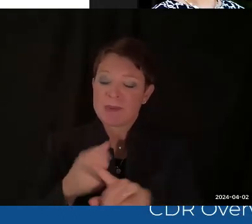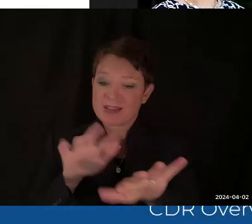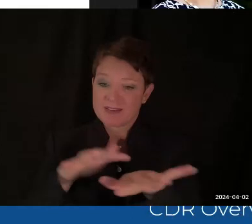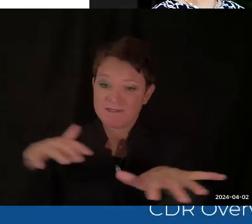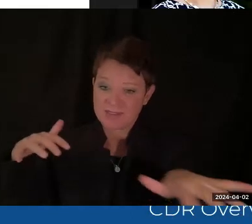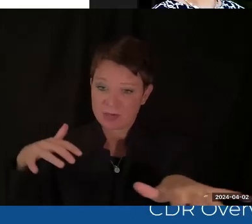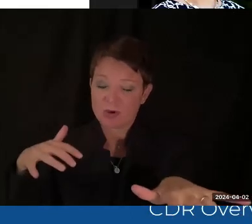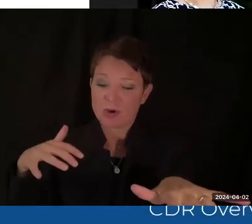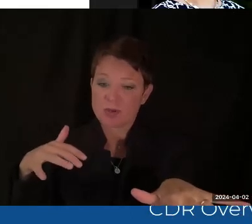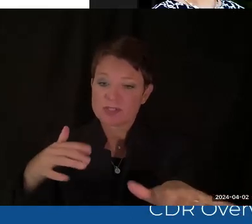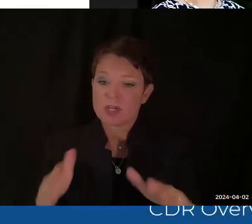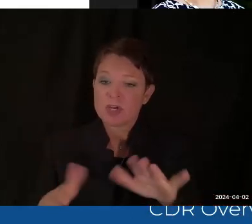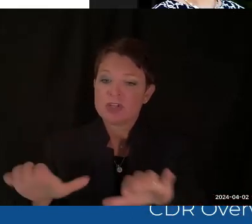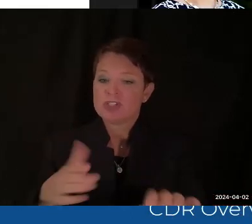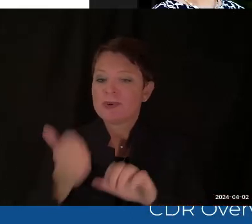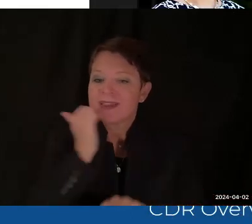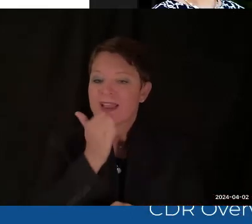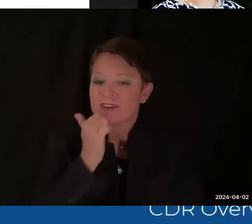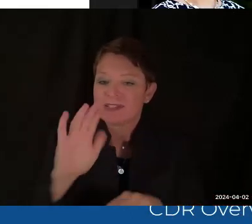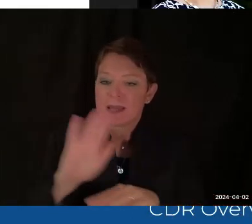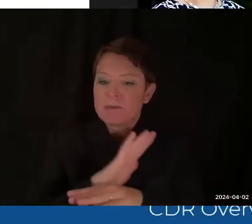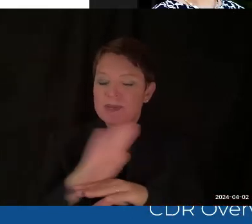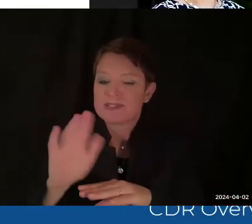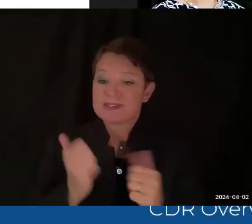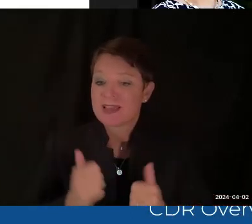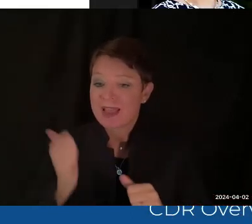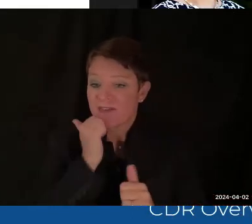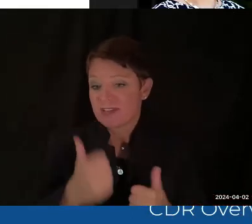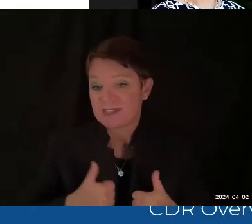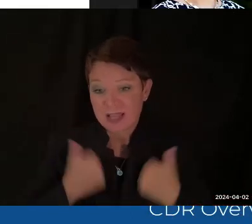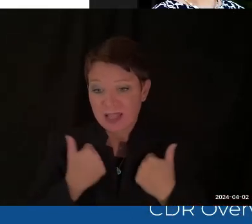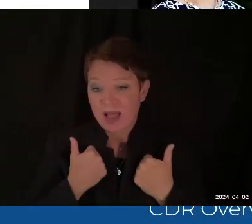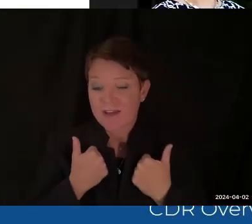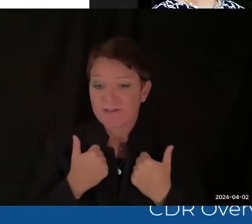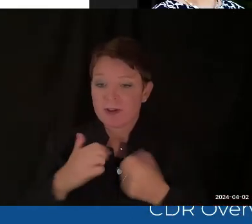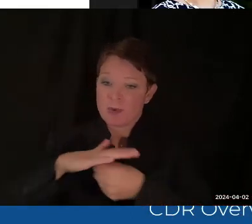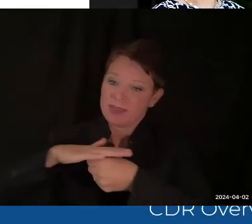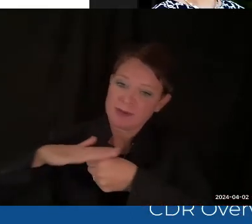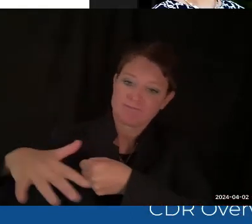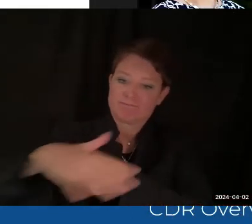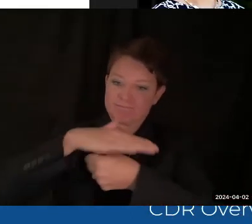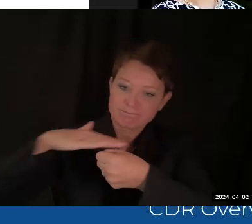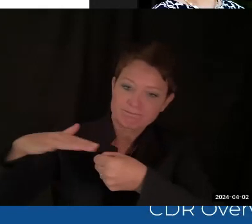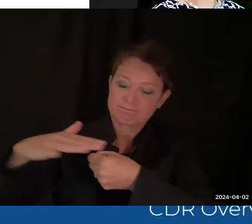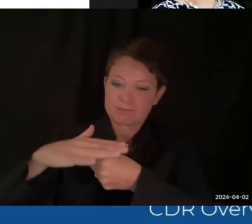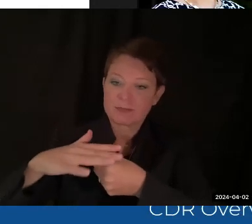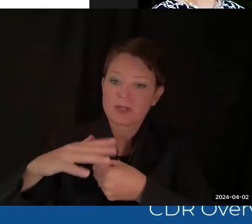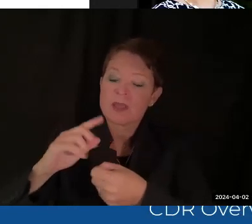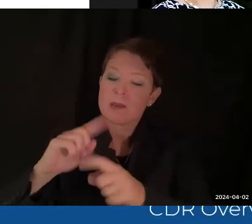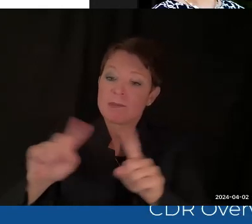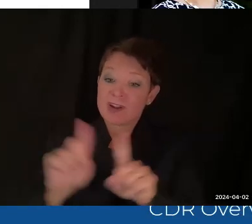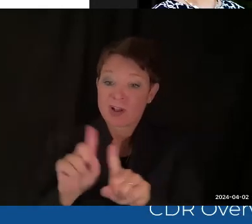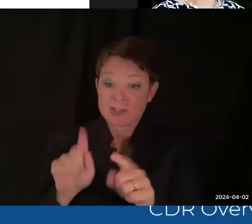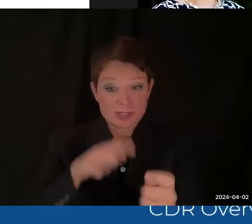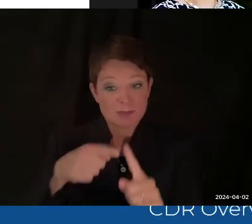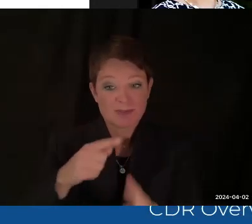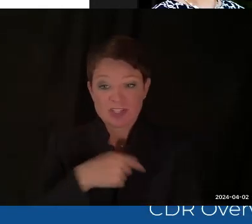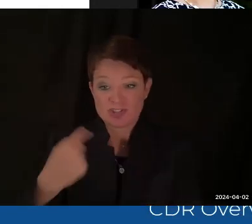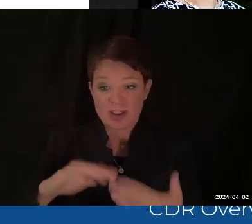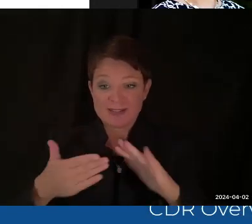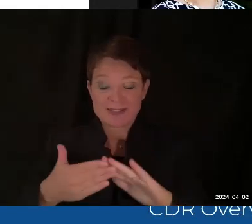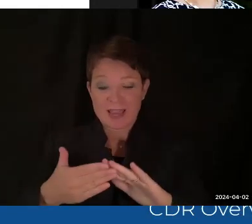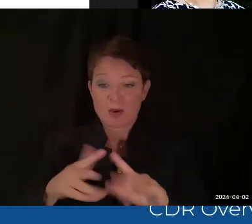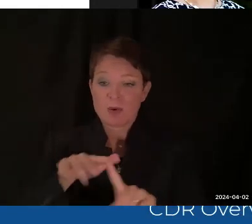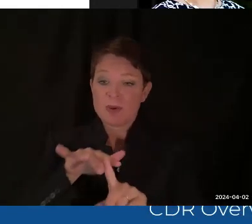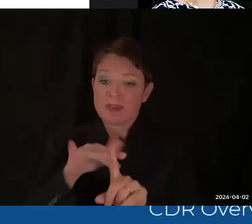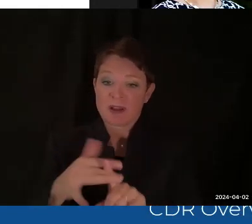vehicles conducting everyday business and everyday life within adjacent communities, and in particular, Chinatown, within the